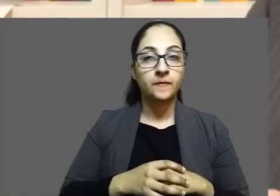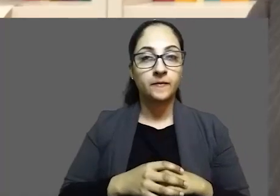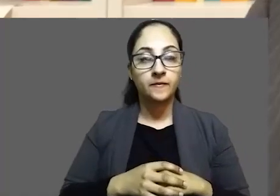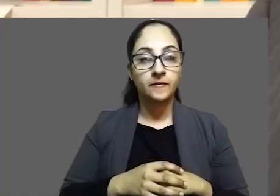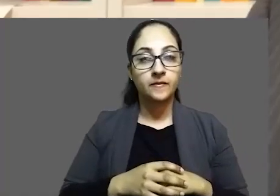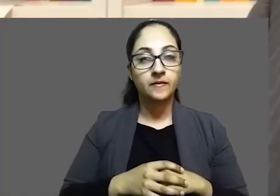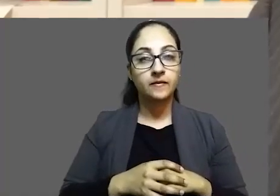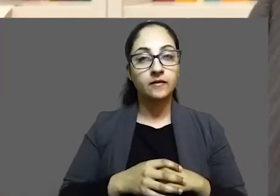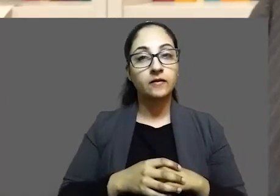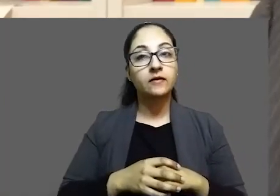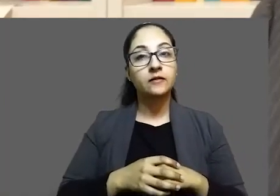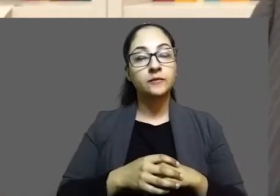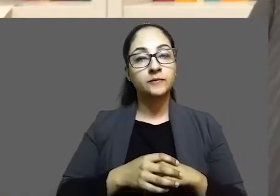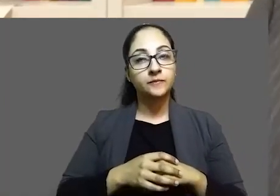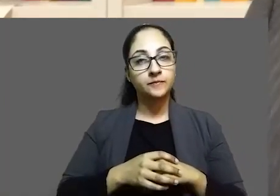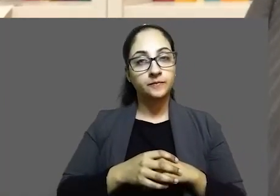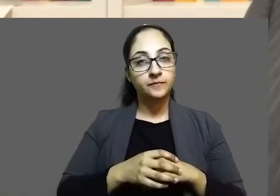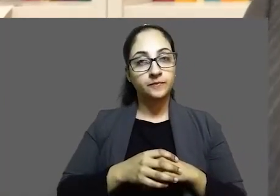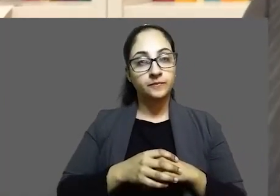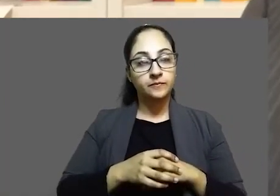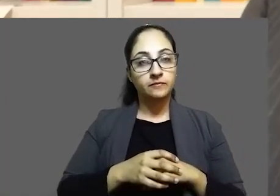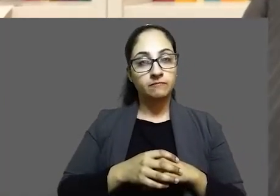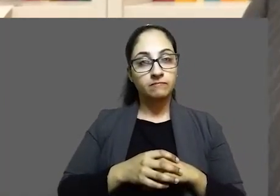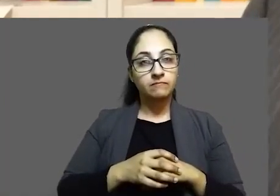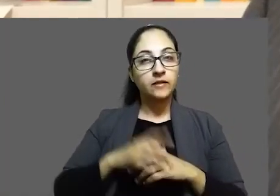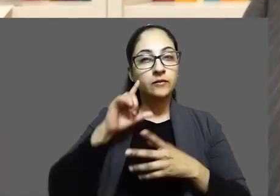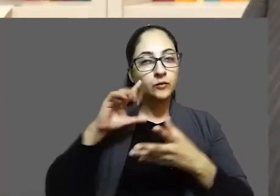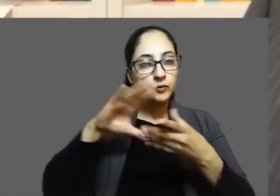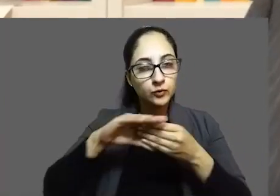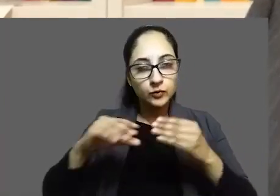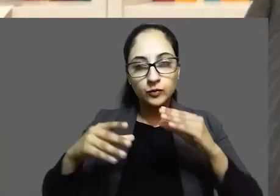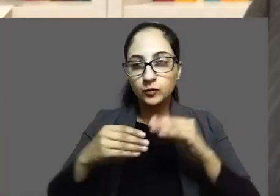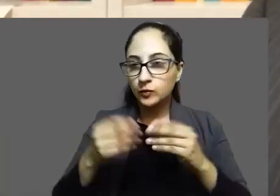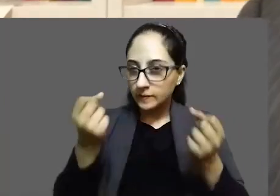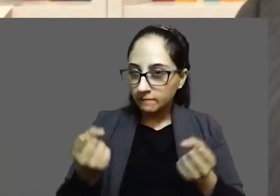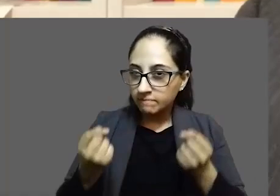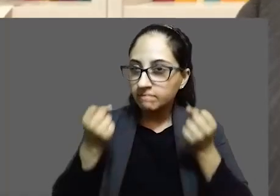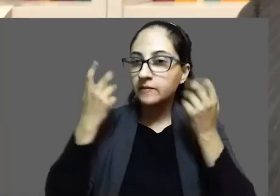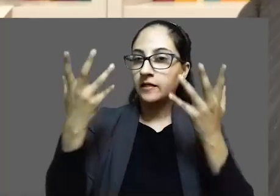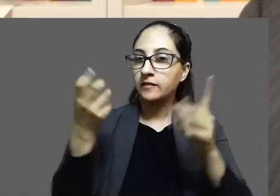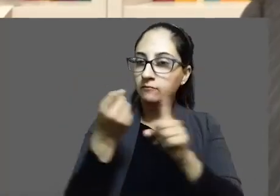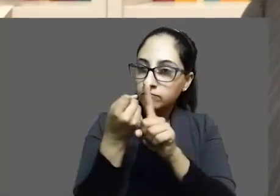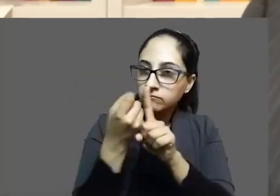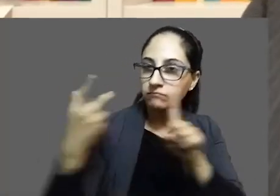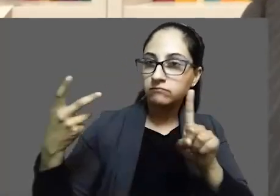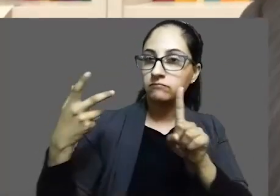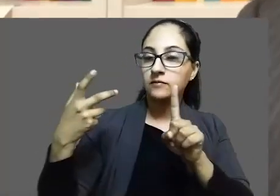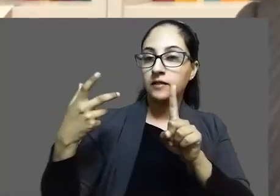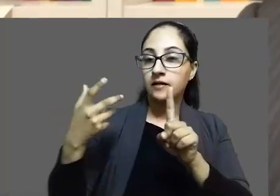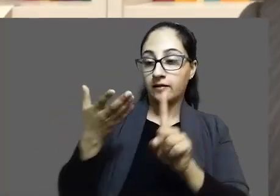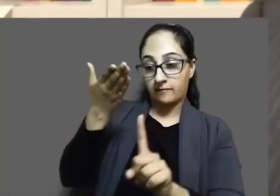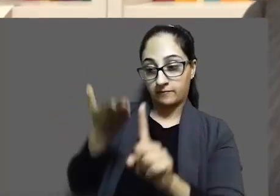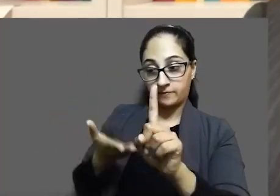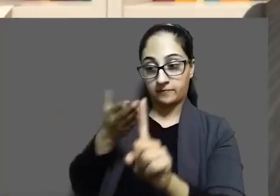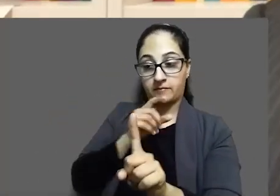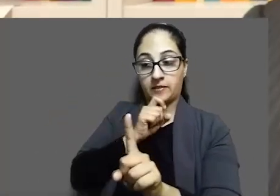an elevated position. But throughout his life, we keep hearing these stories of his compassion, of his commitment to truth,